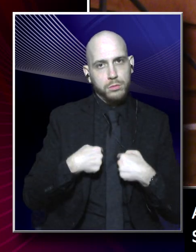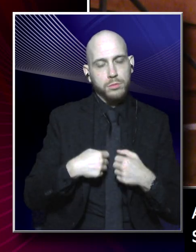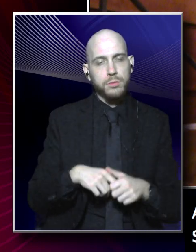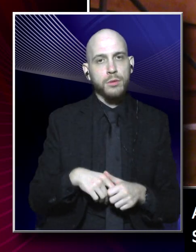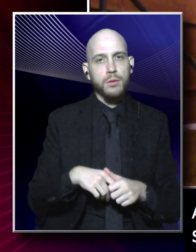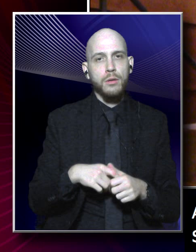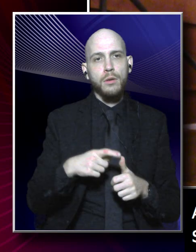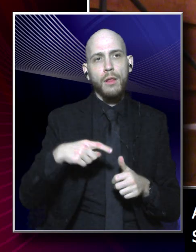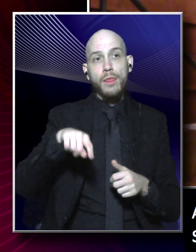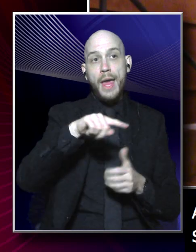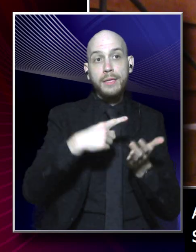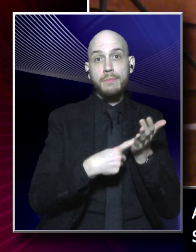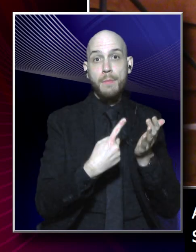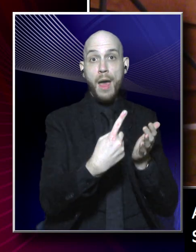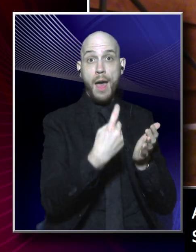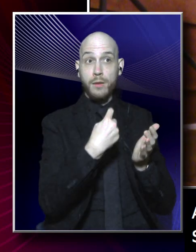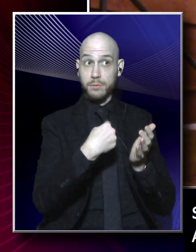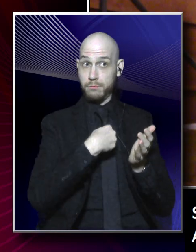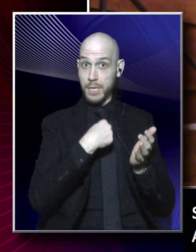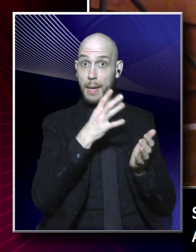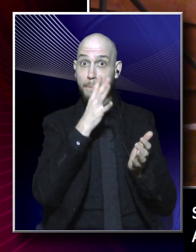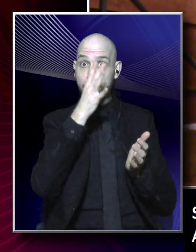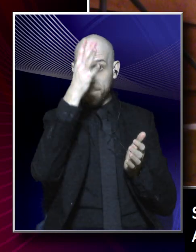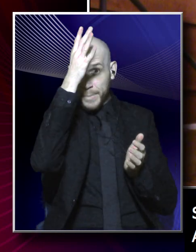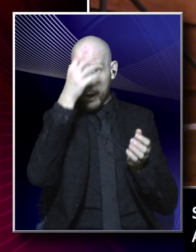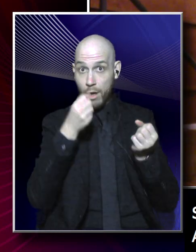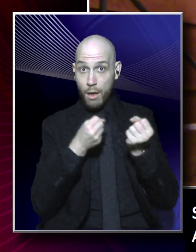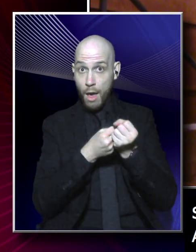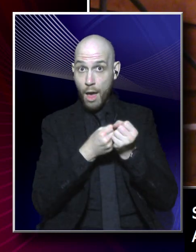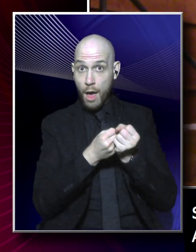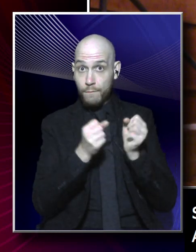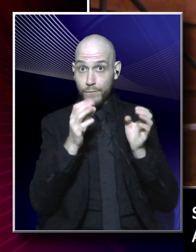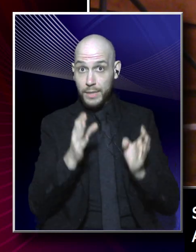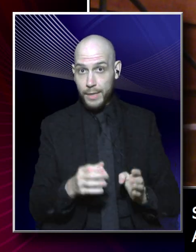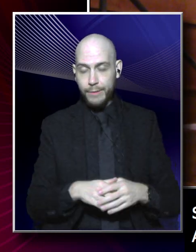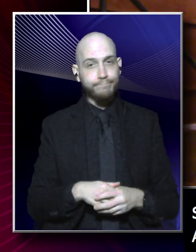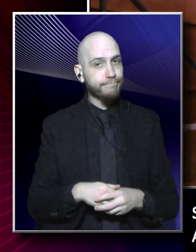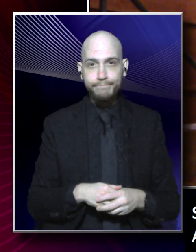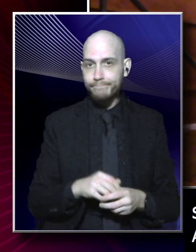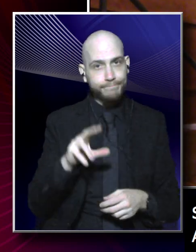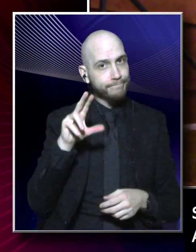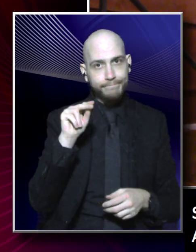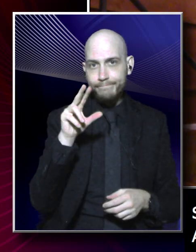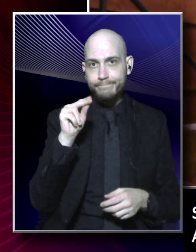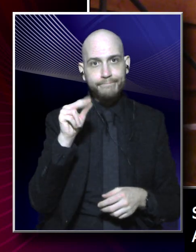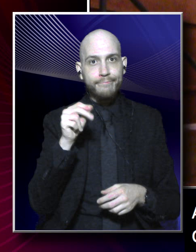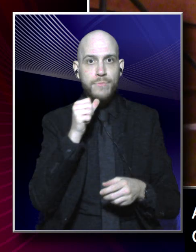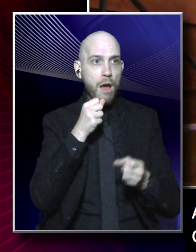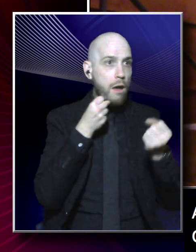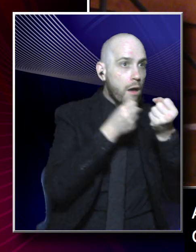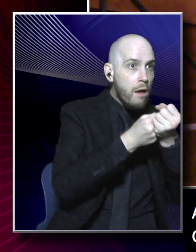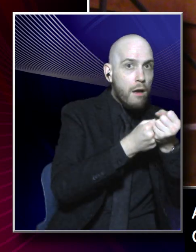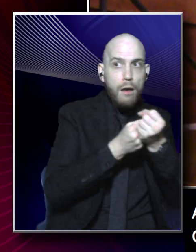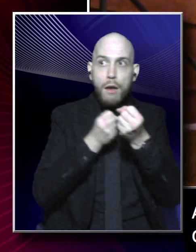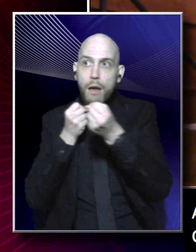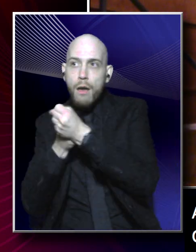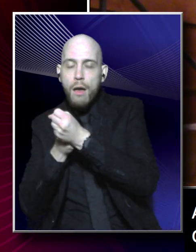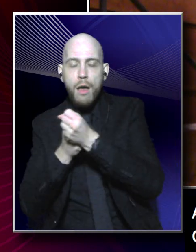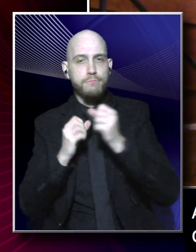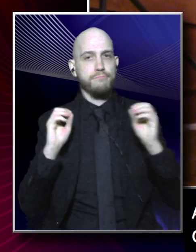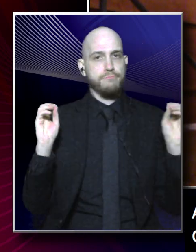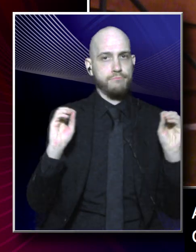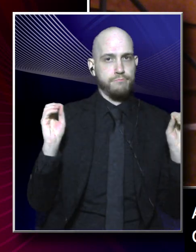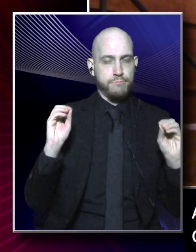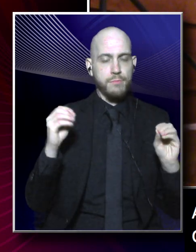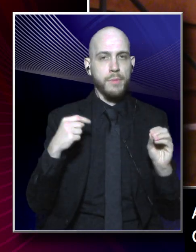a parent advocate, and I'm not. So I'm not advocating for either side of the situation. I am there to